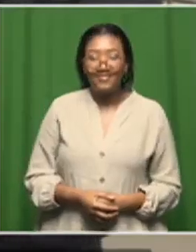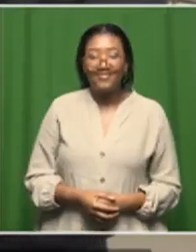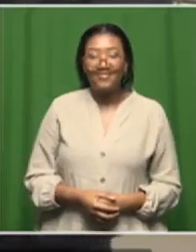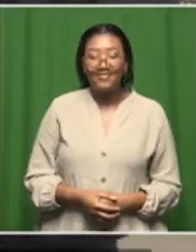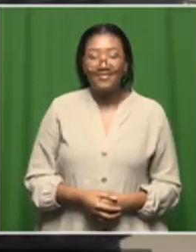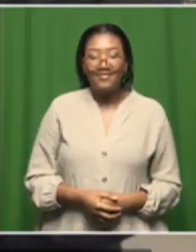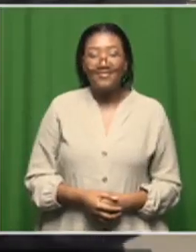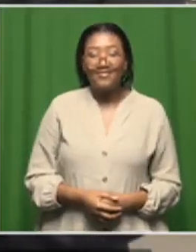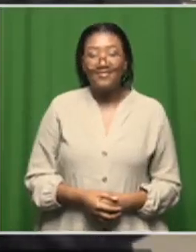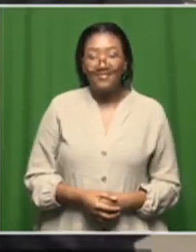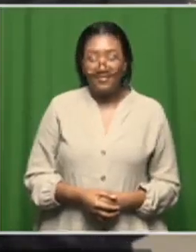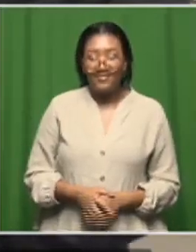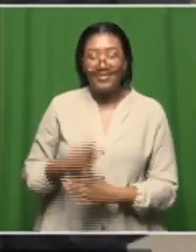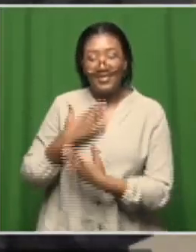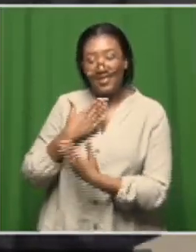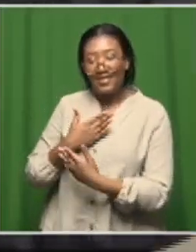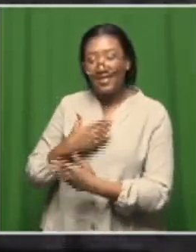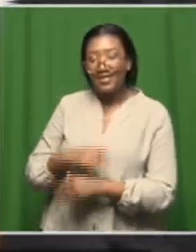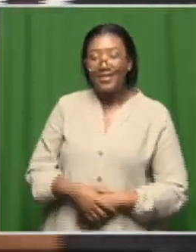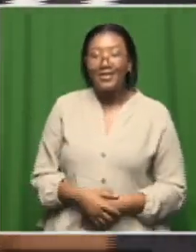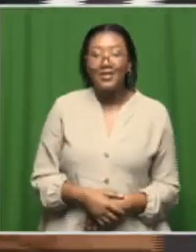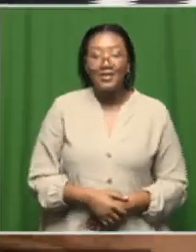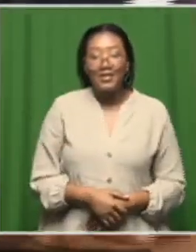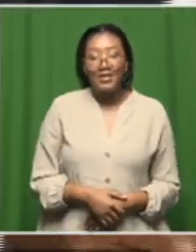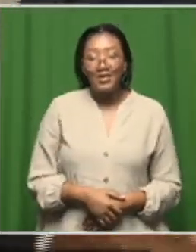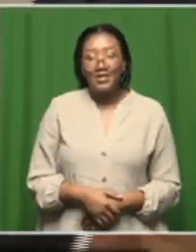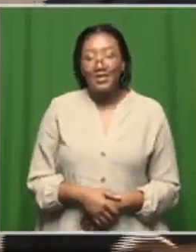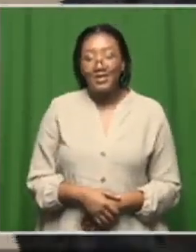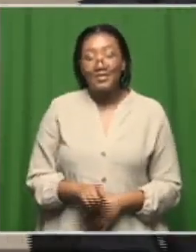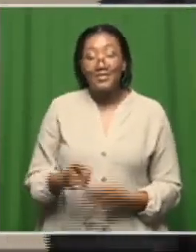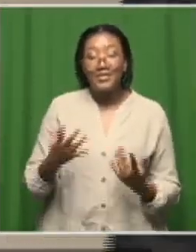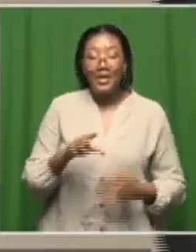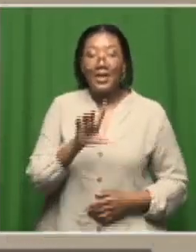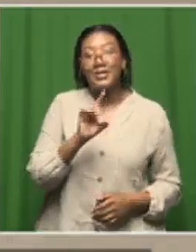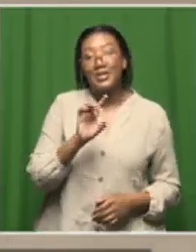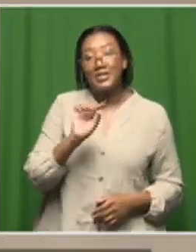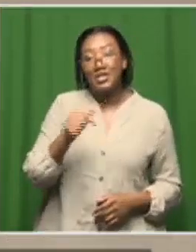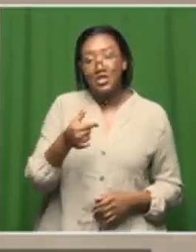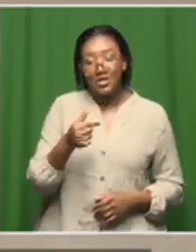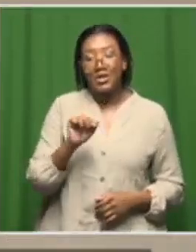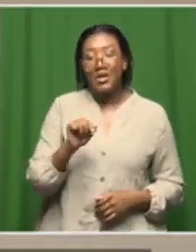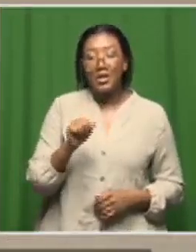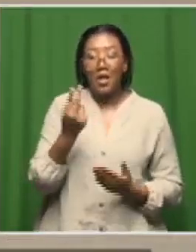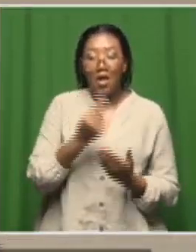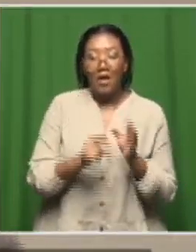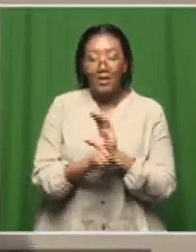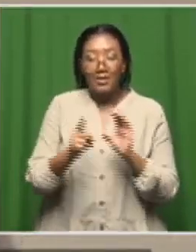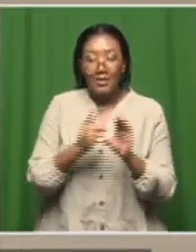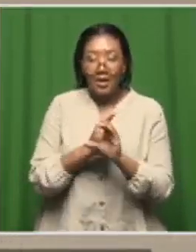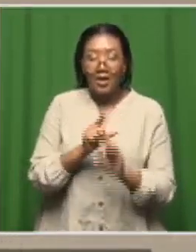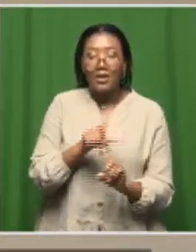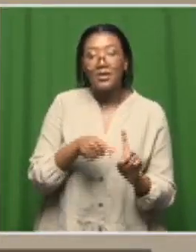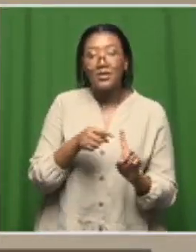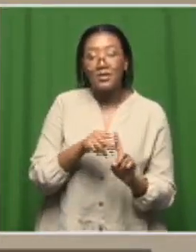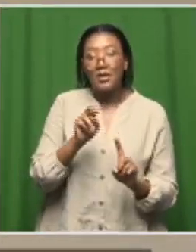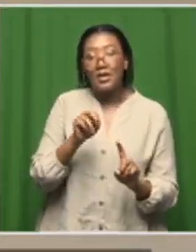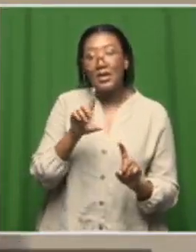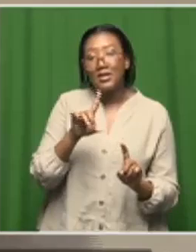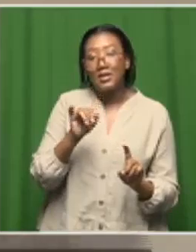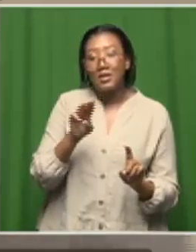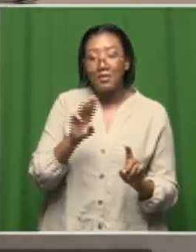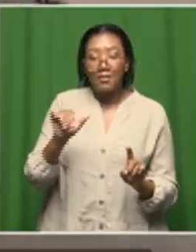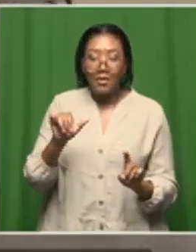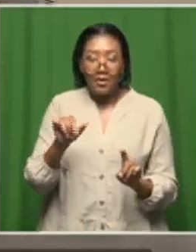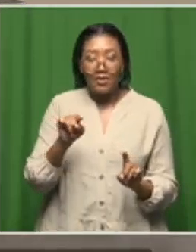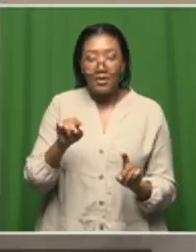there, DDG. Thank you so much. That was the DDG for Arts and Culture, Themba Ndima, talking